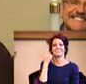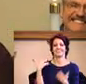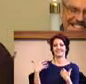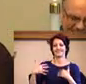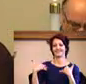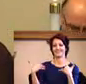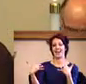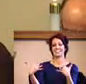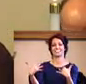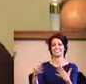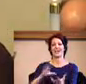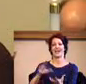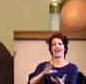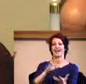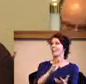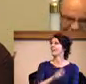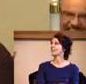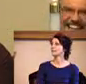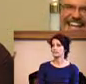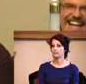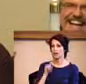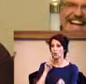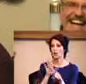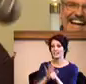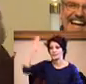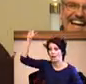fifth you know we get a